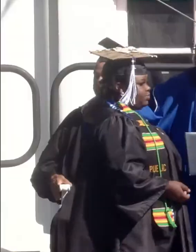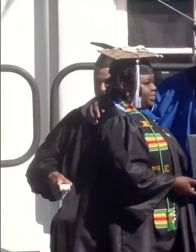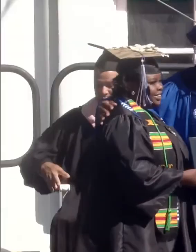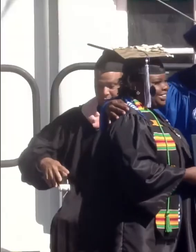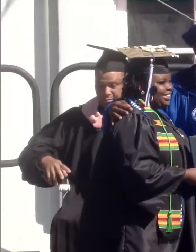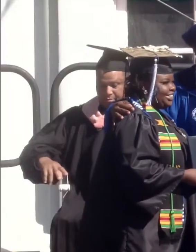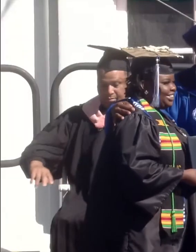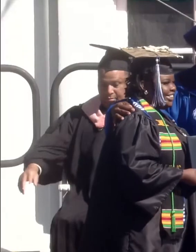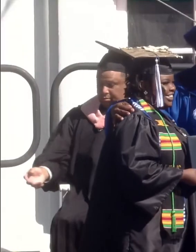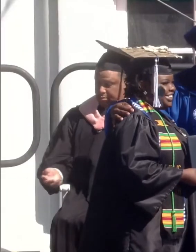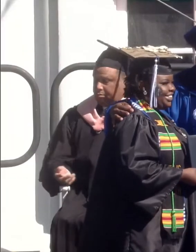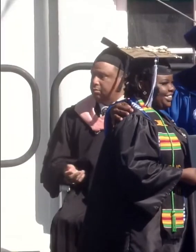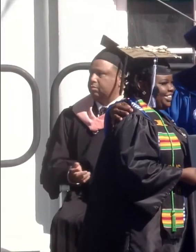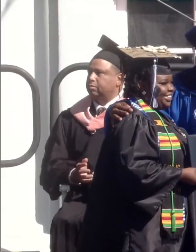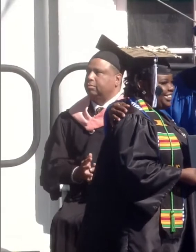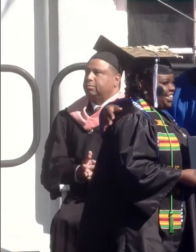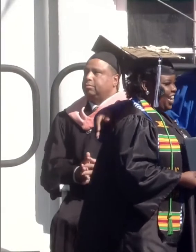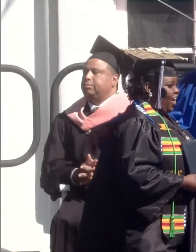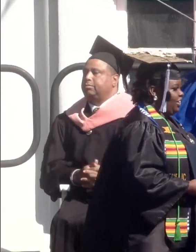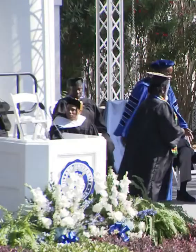Tyrese Triggs.